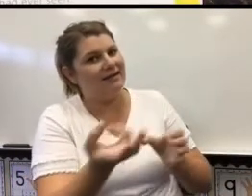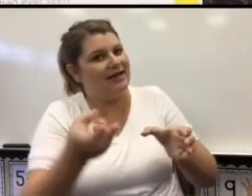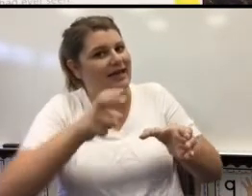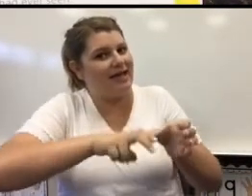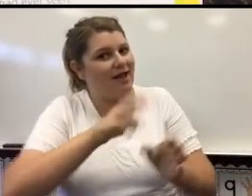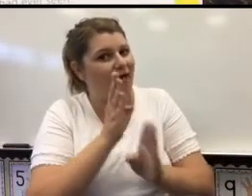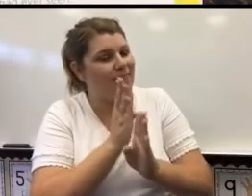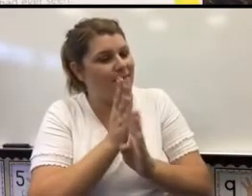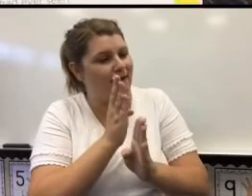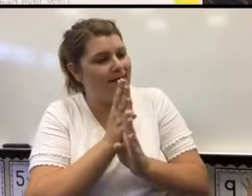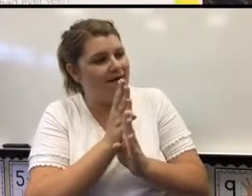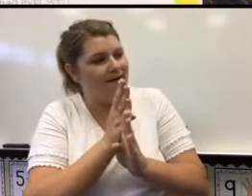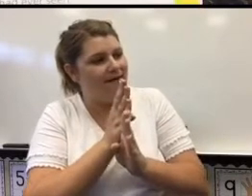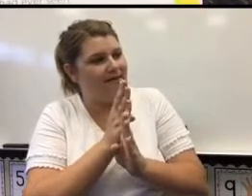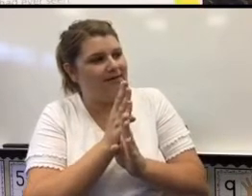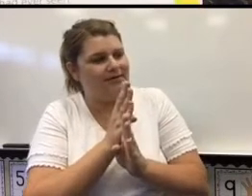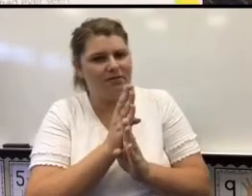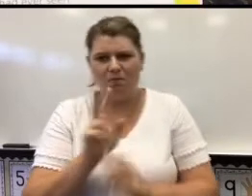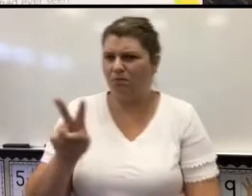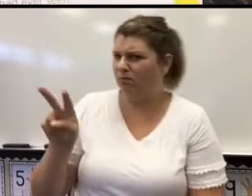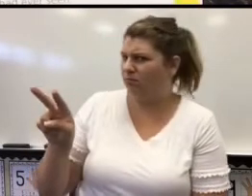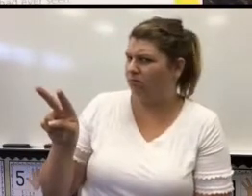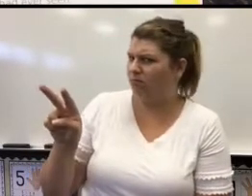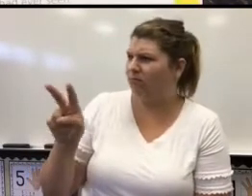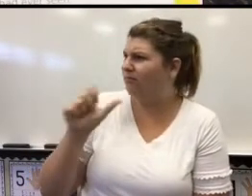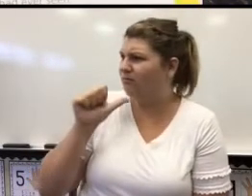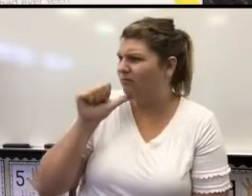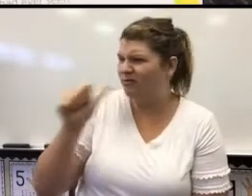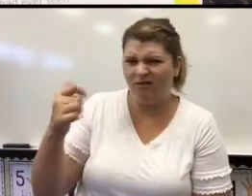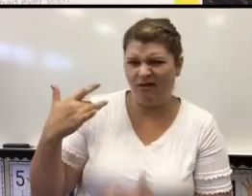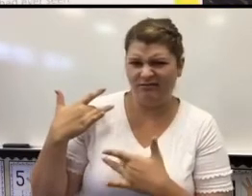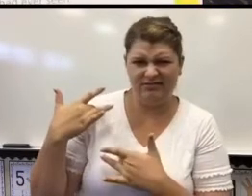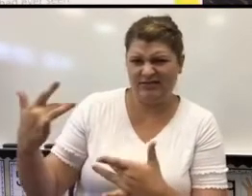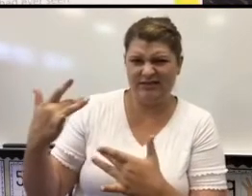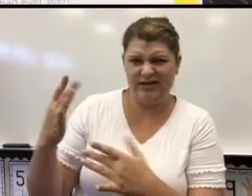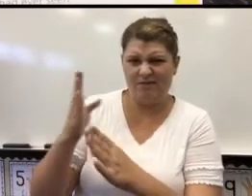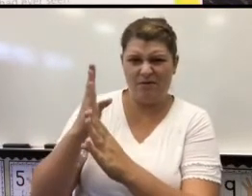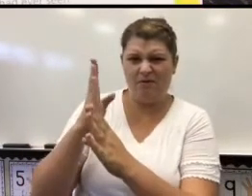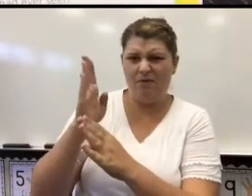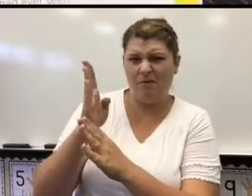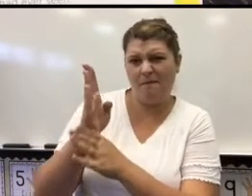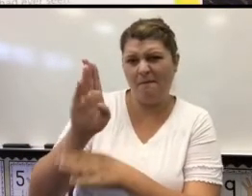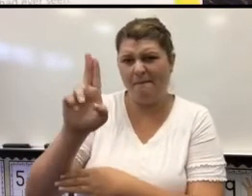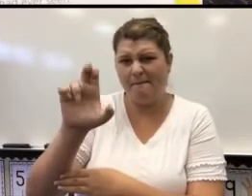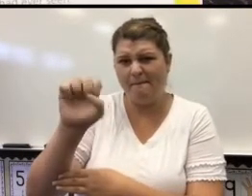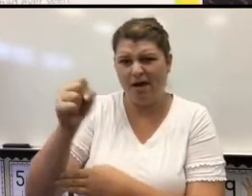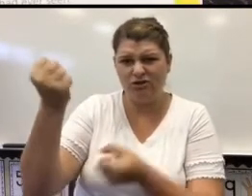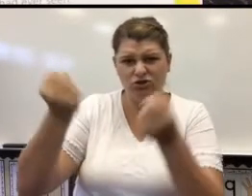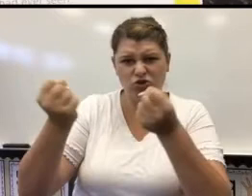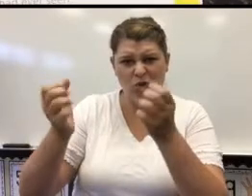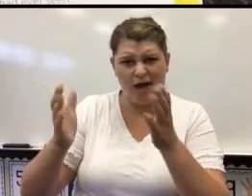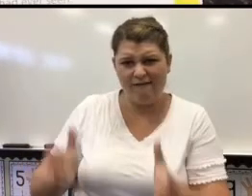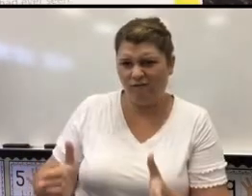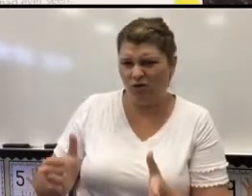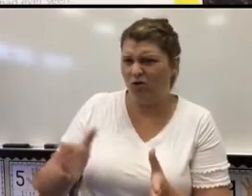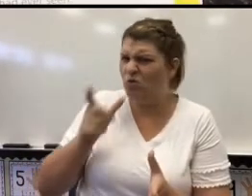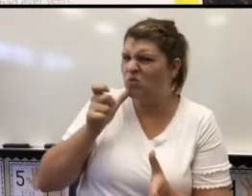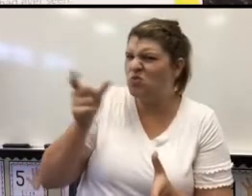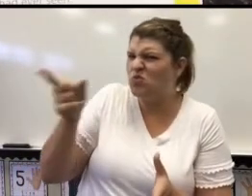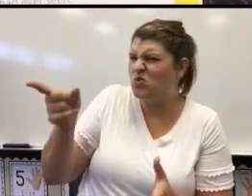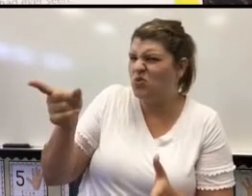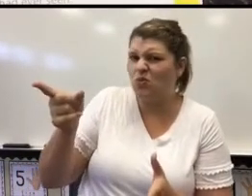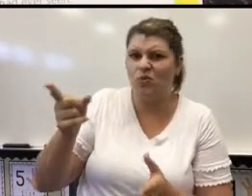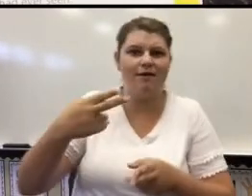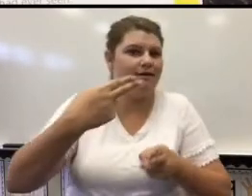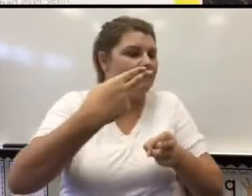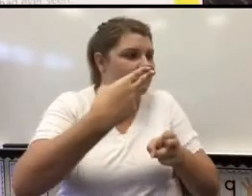leave you. Come on, get on the bus." The bus driver wasn't his usual bus driver. George had